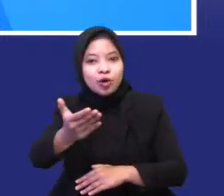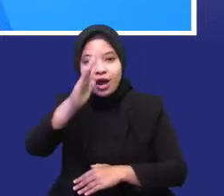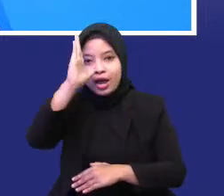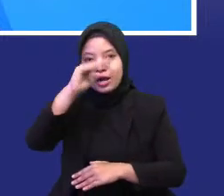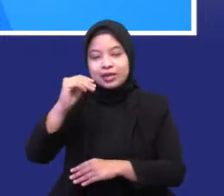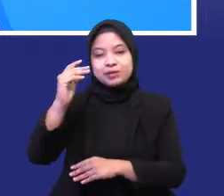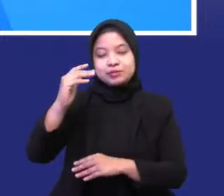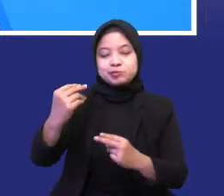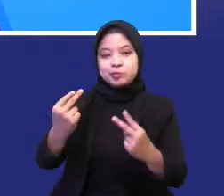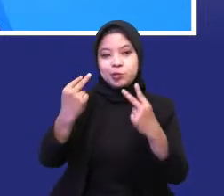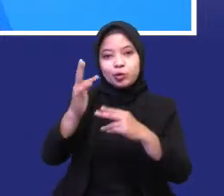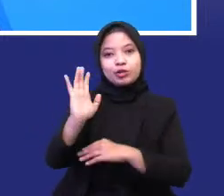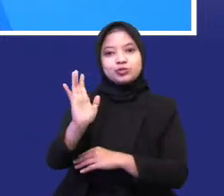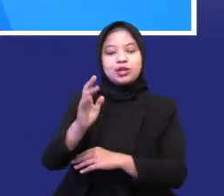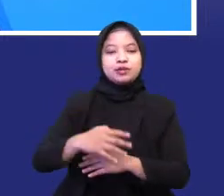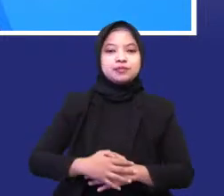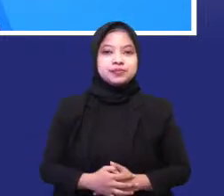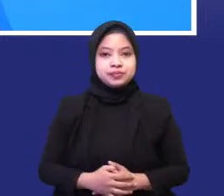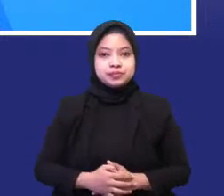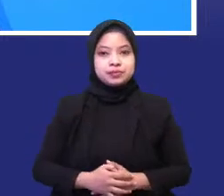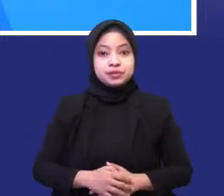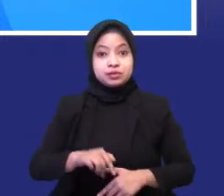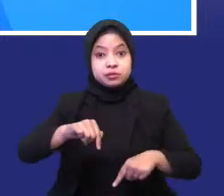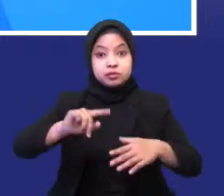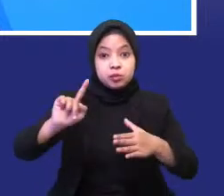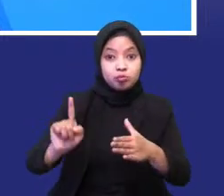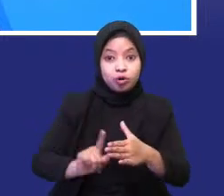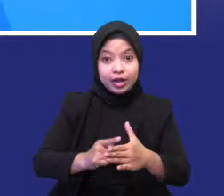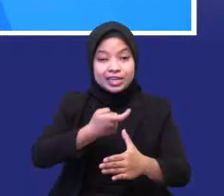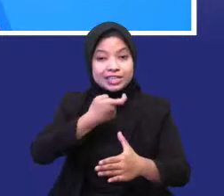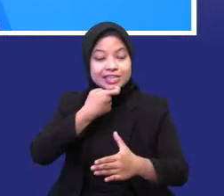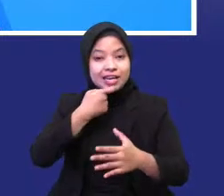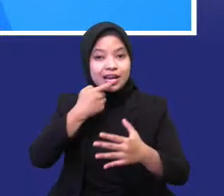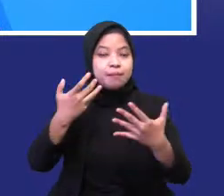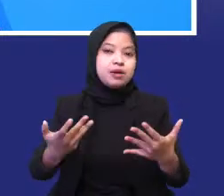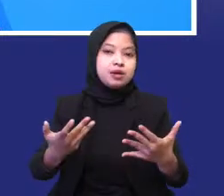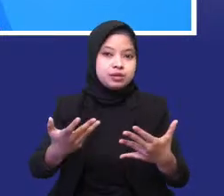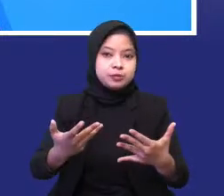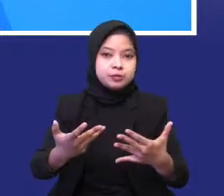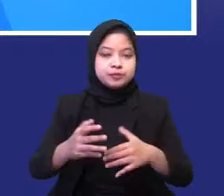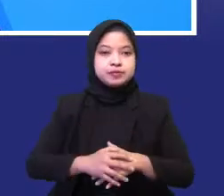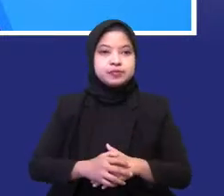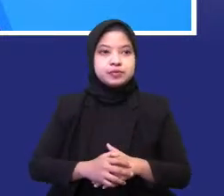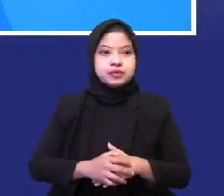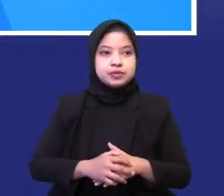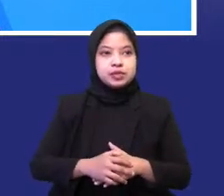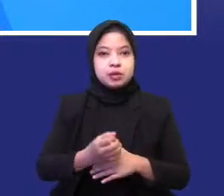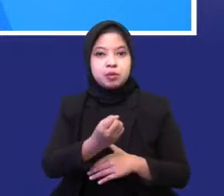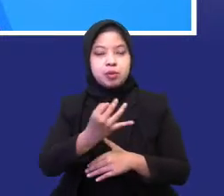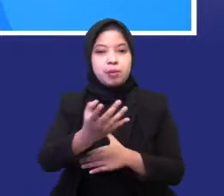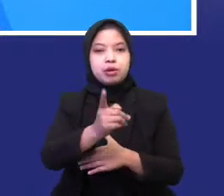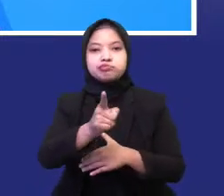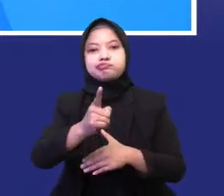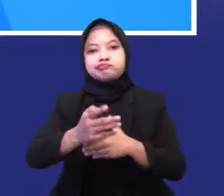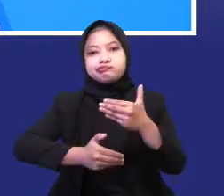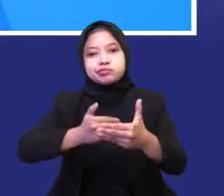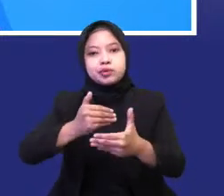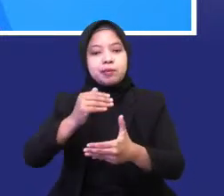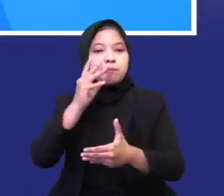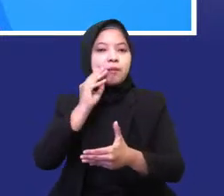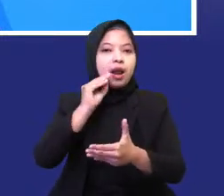press conference sessions. To start the sessions today, please allow me to